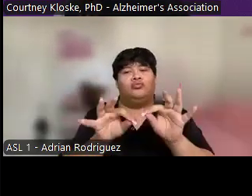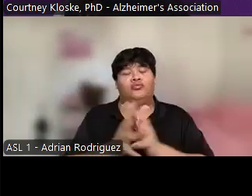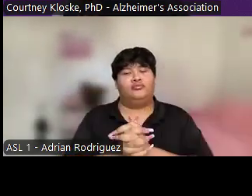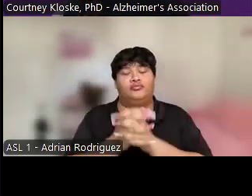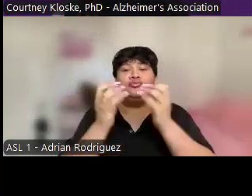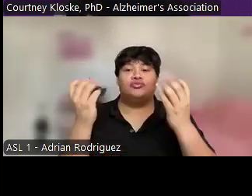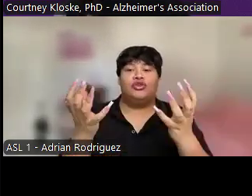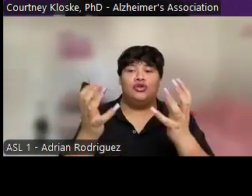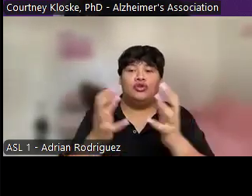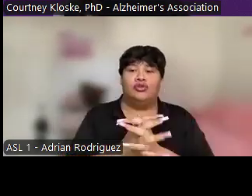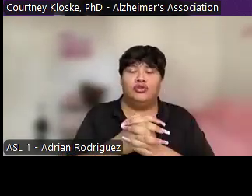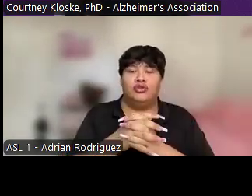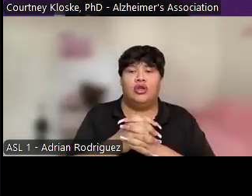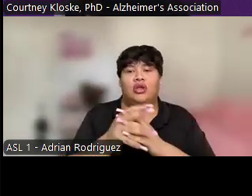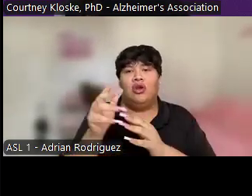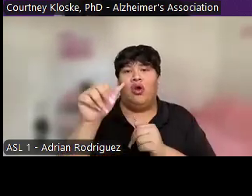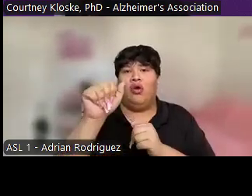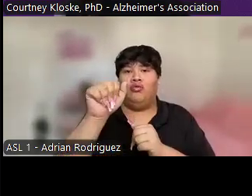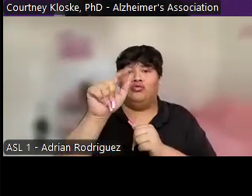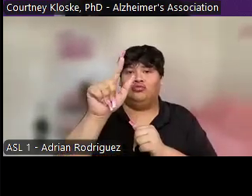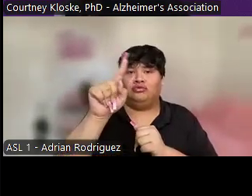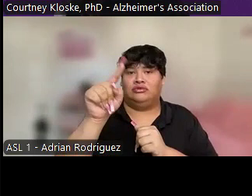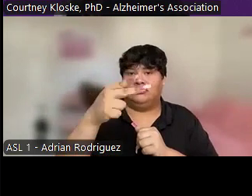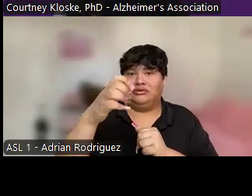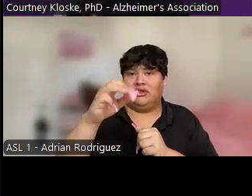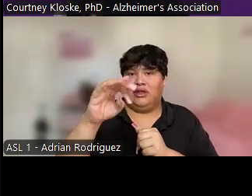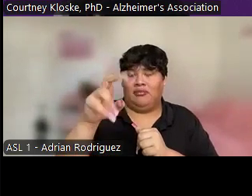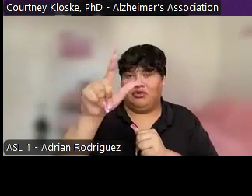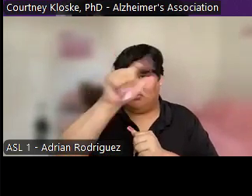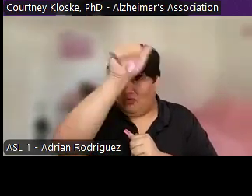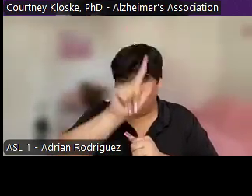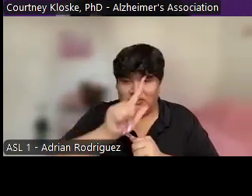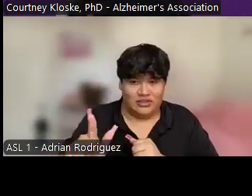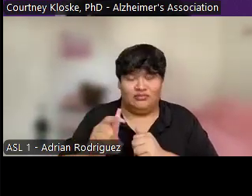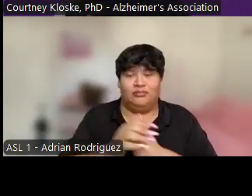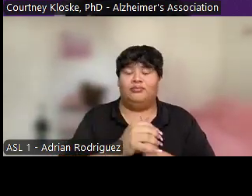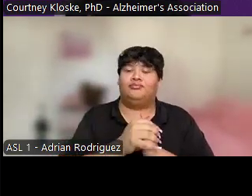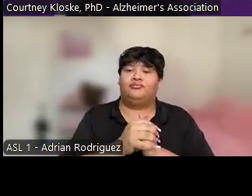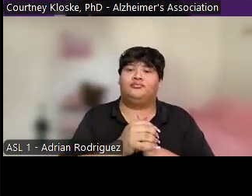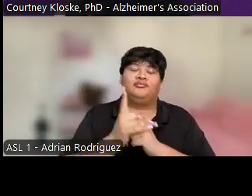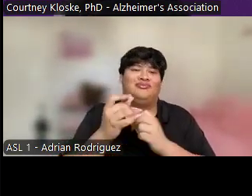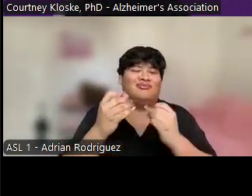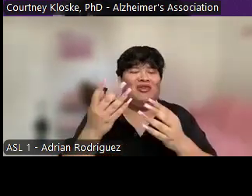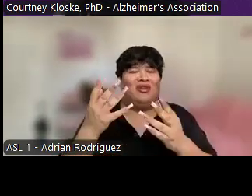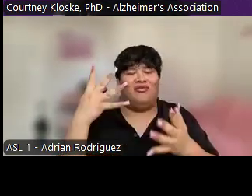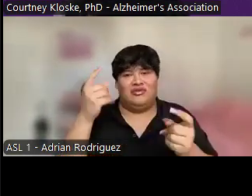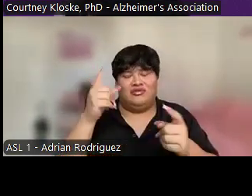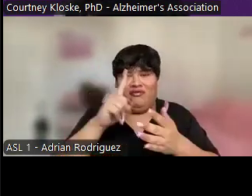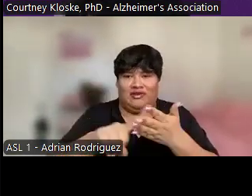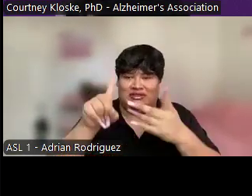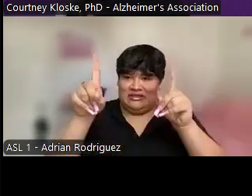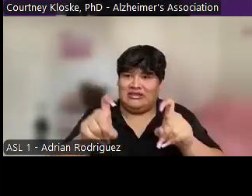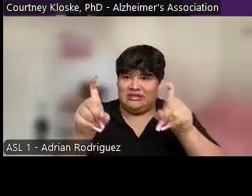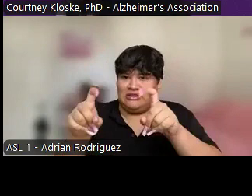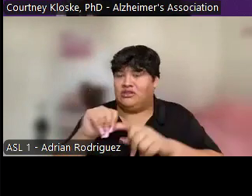so currently, Alzheimer's disease is diagnosed with really a whole host of various tests. It's not going to be